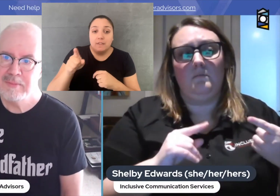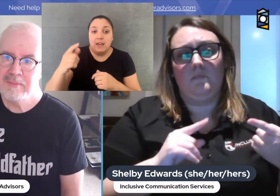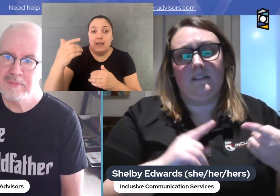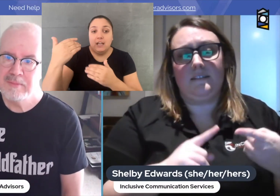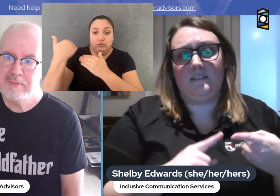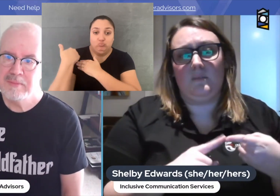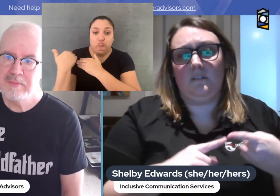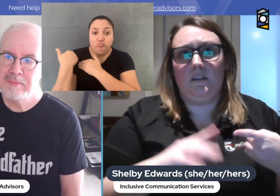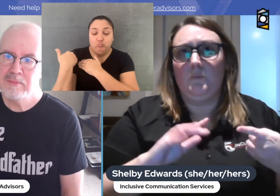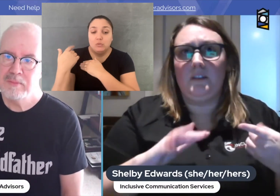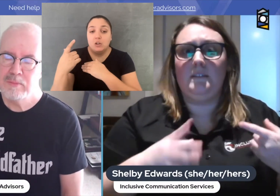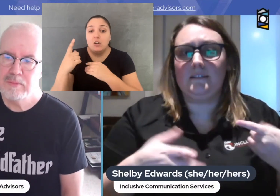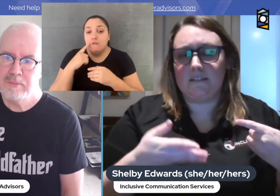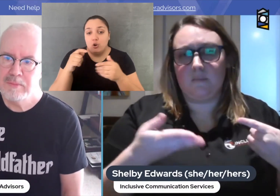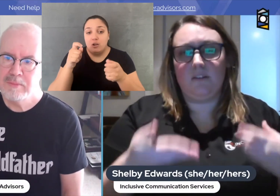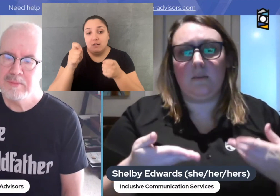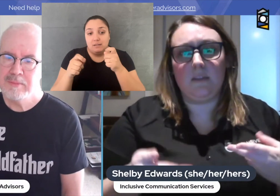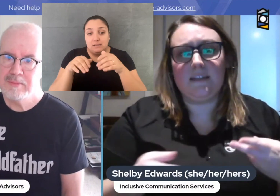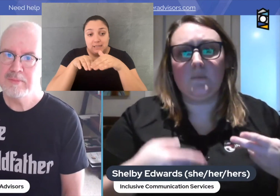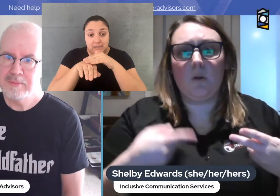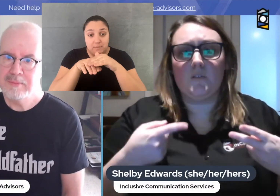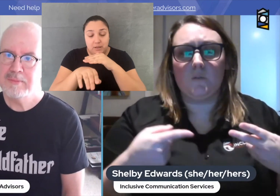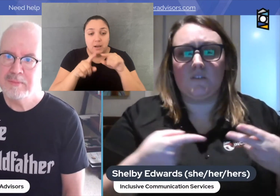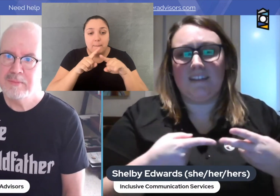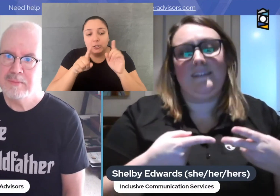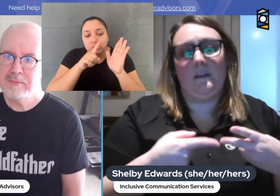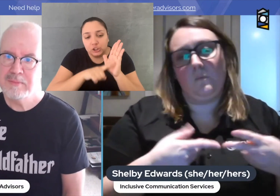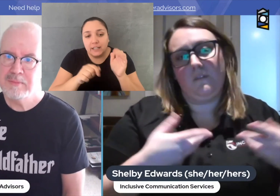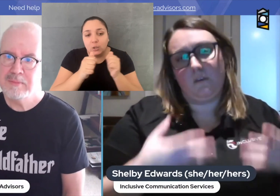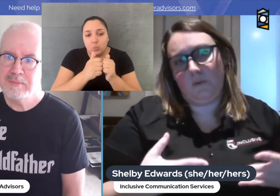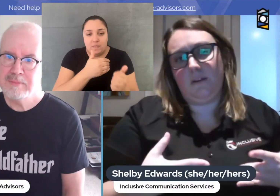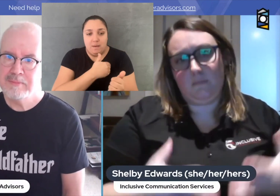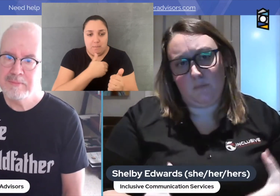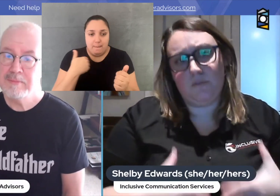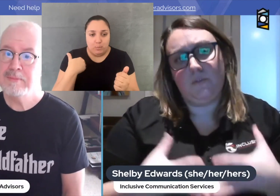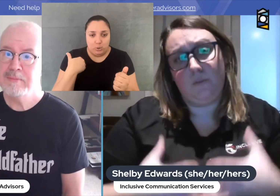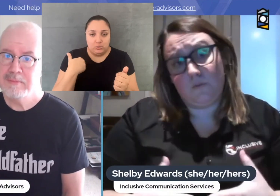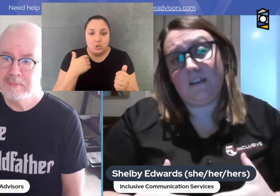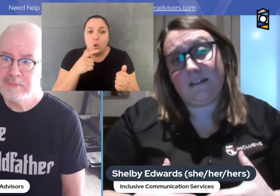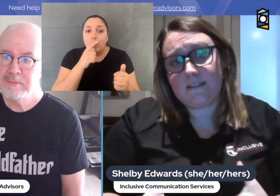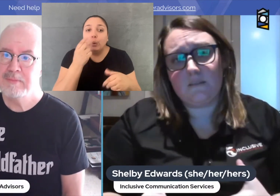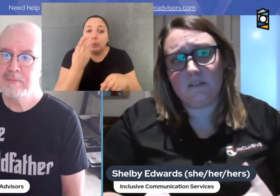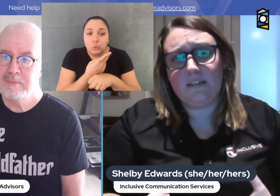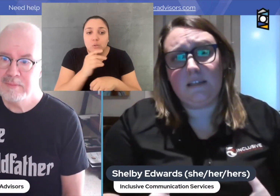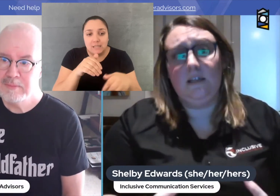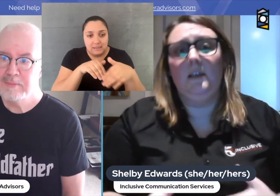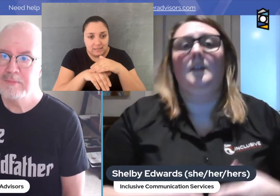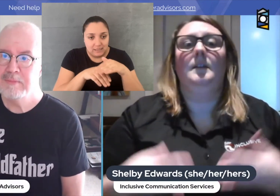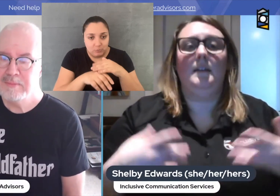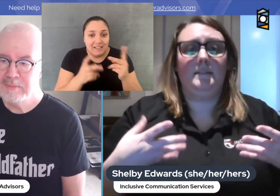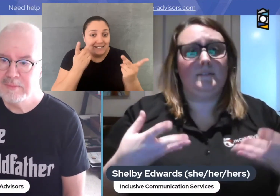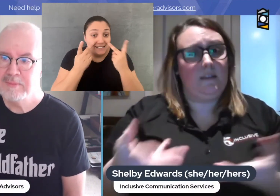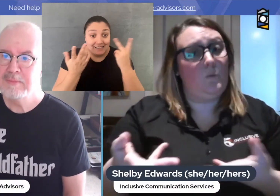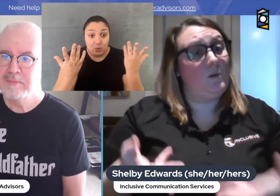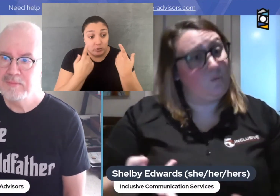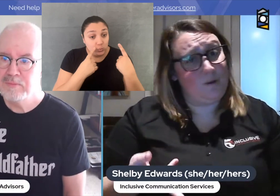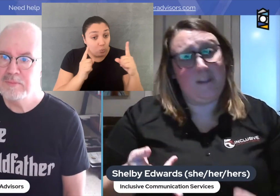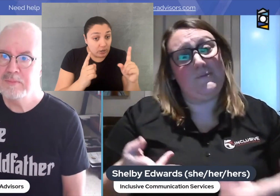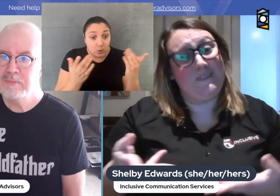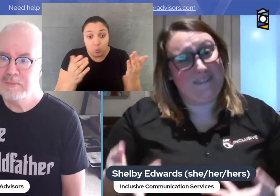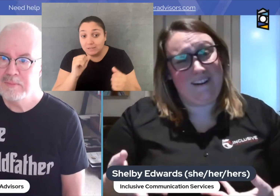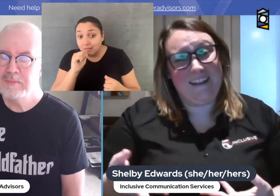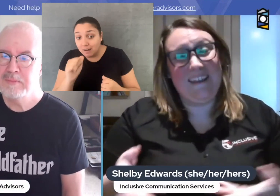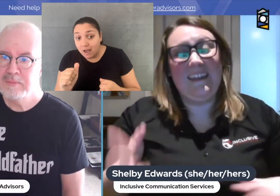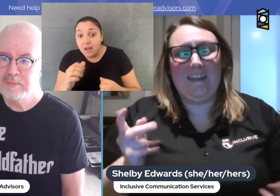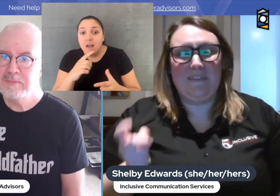only the accessibility, putting the accessibility in place, but also checking in with the community members who use that accessibility and seeing what's